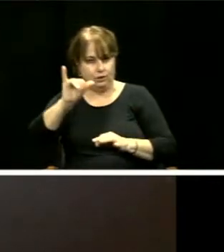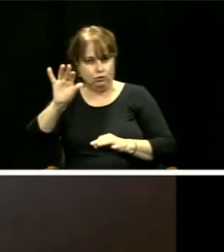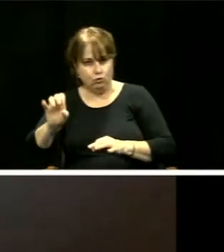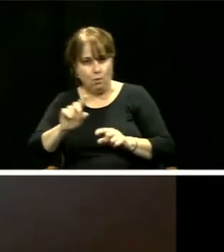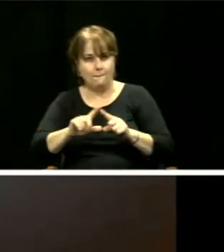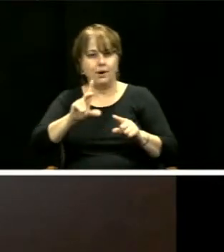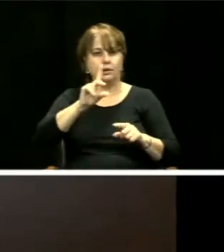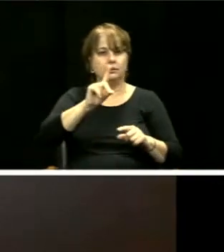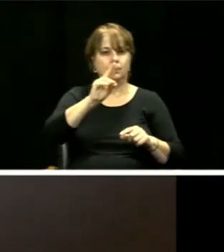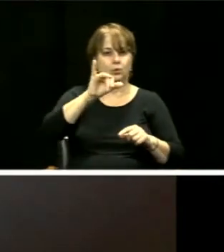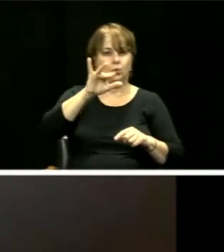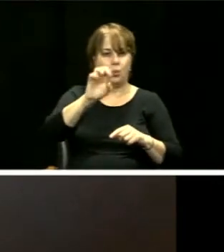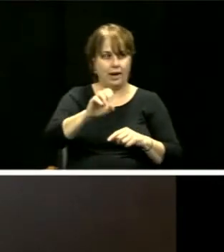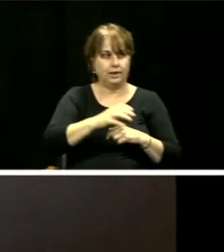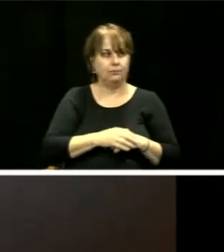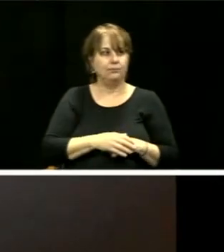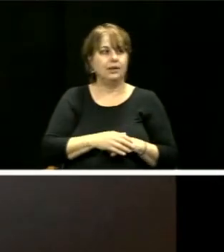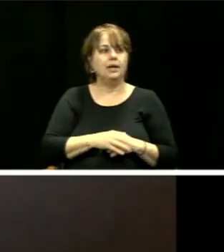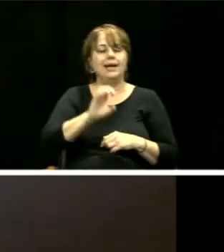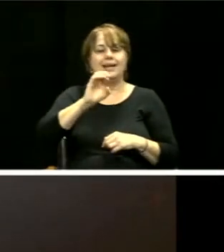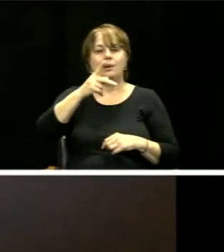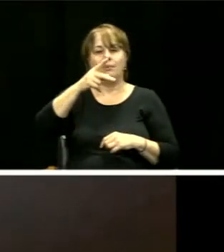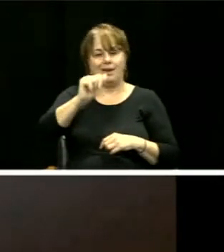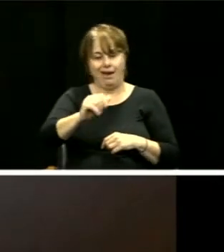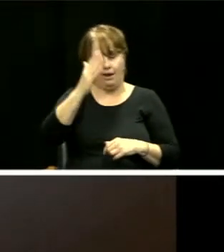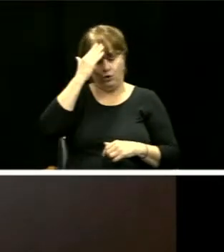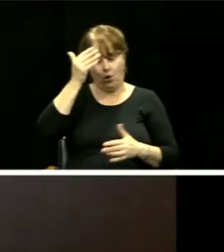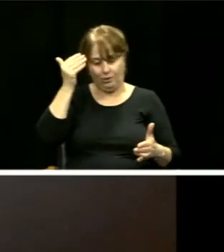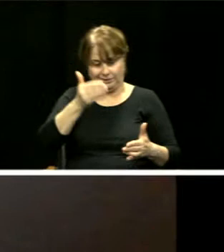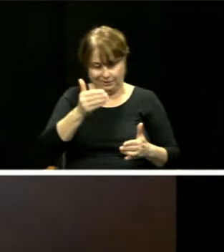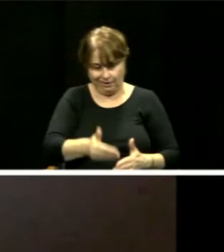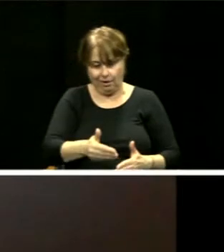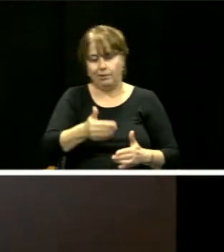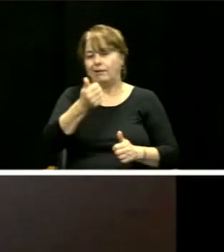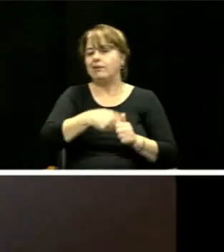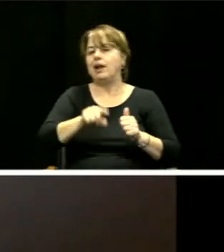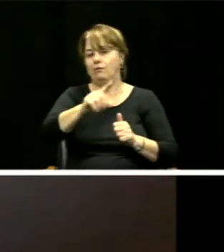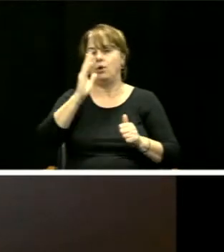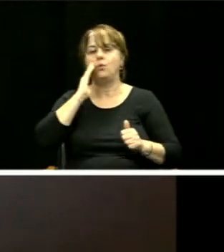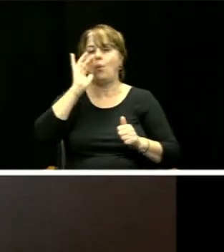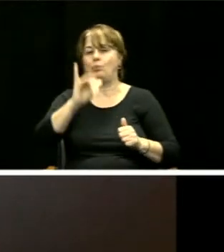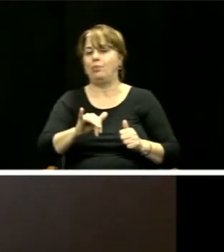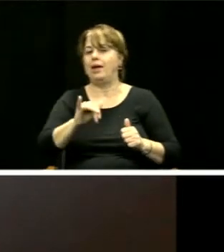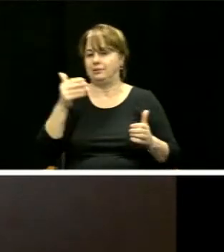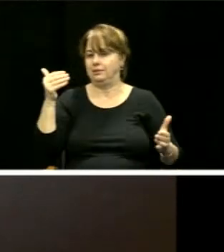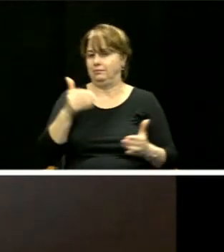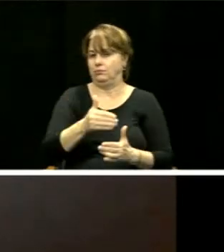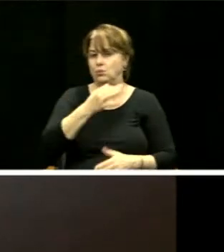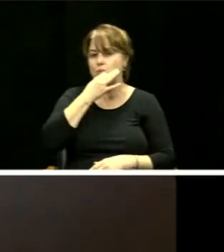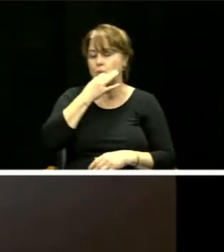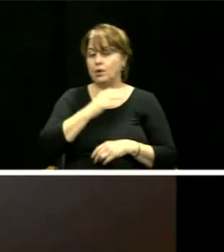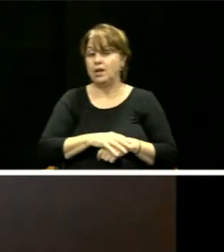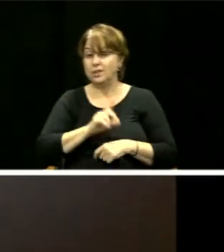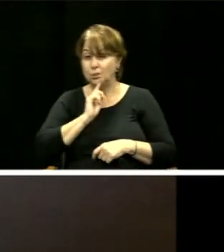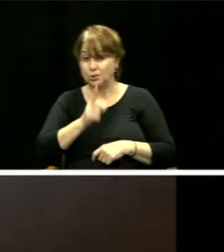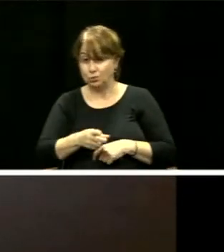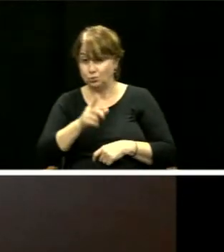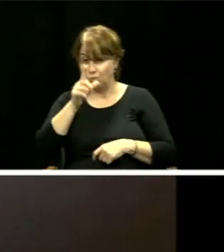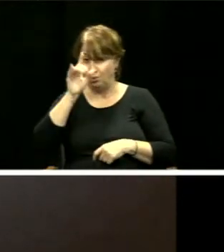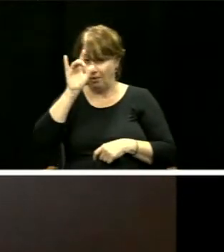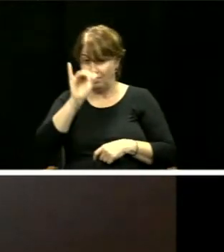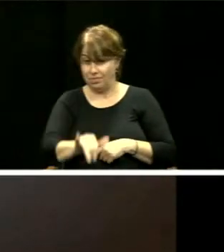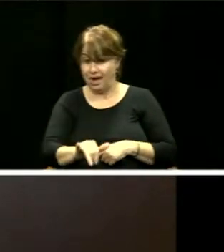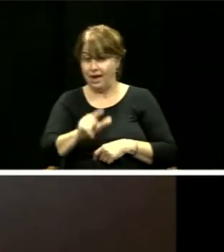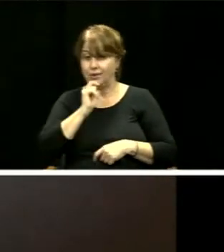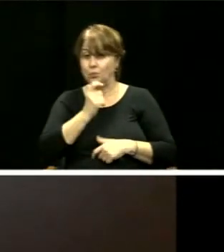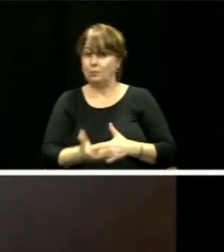Obviously, he knows it's coming. EPA knows it's coming. DEEP knows it's coming. Everybody knows it's coming. Is it true that this is going to take